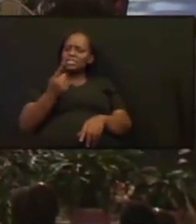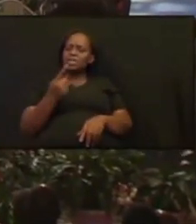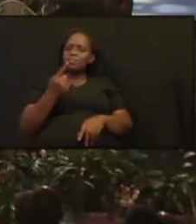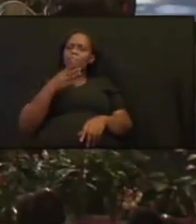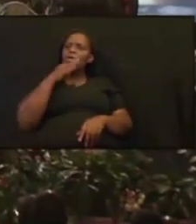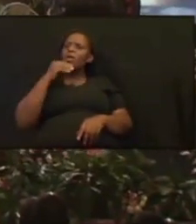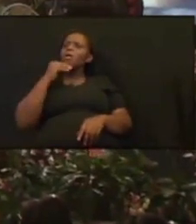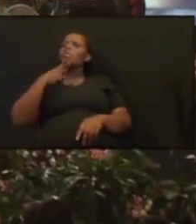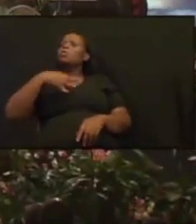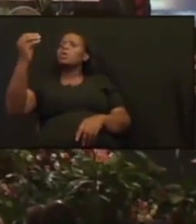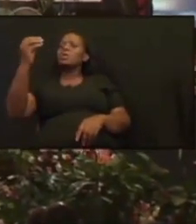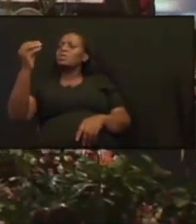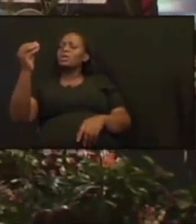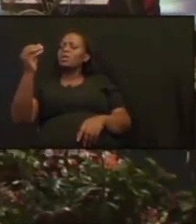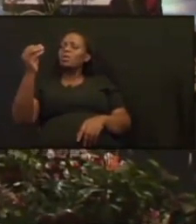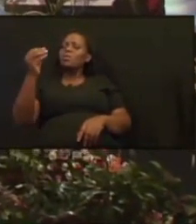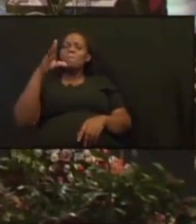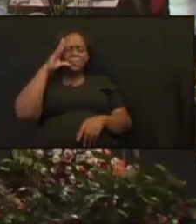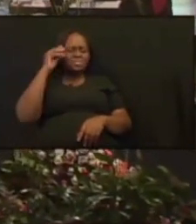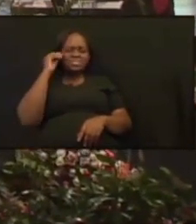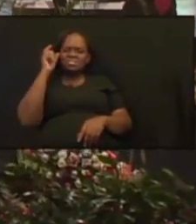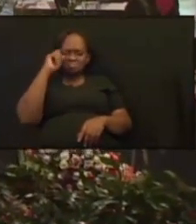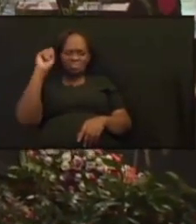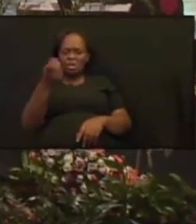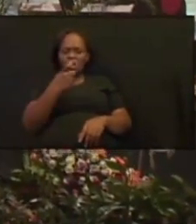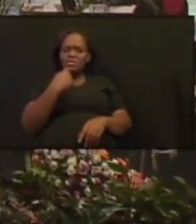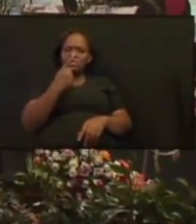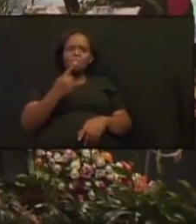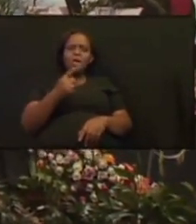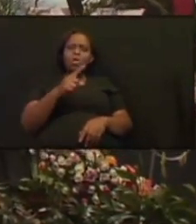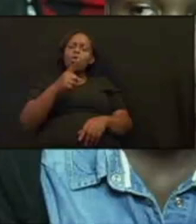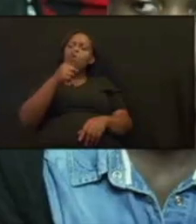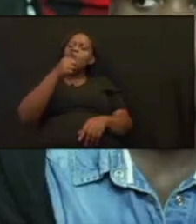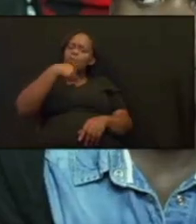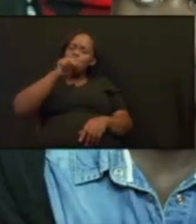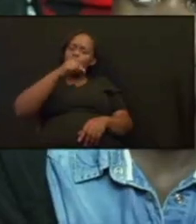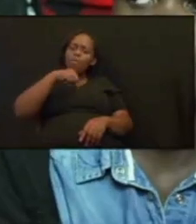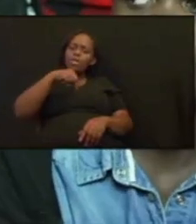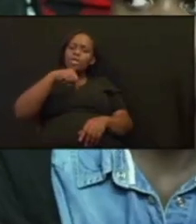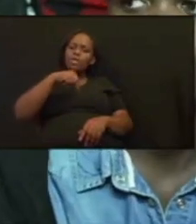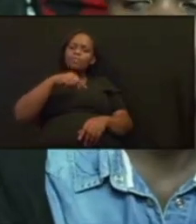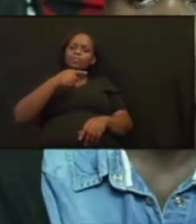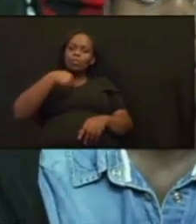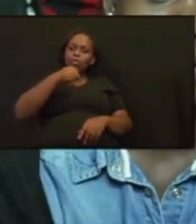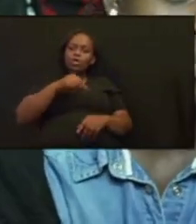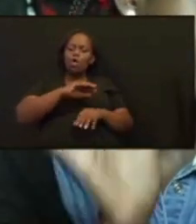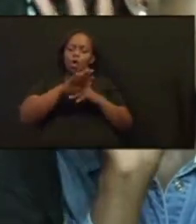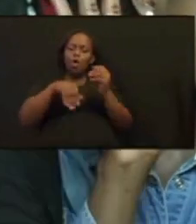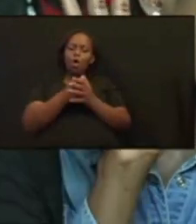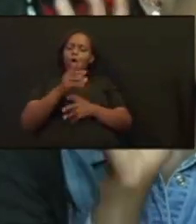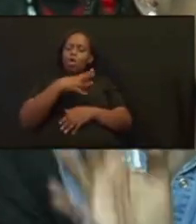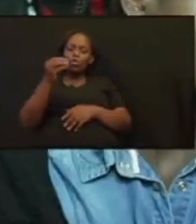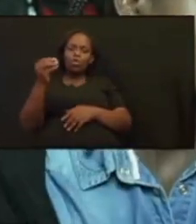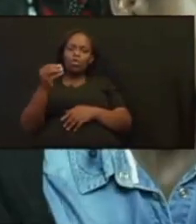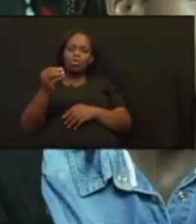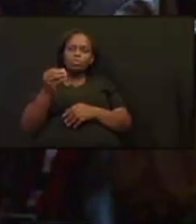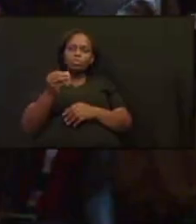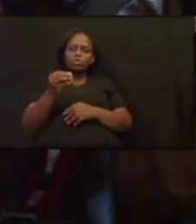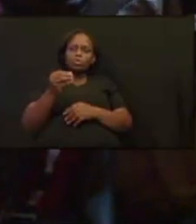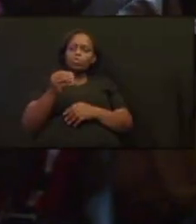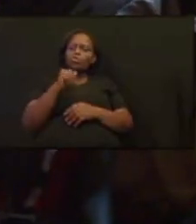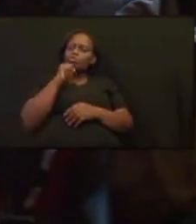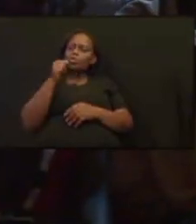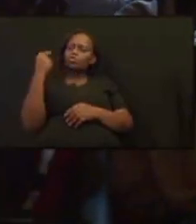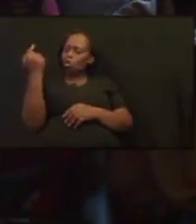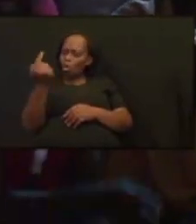no, we are all going. Someone prophesied, say, we are all going. We are all going. Kenya, it should not be the fathers that go alone. We